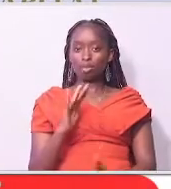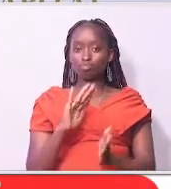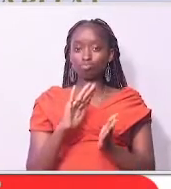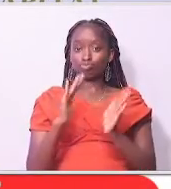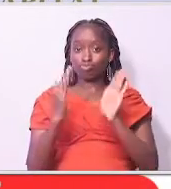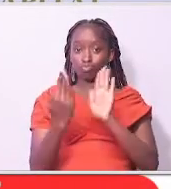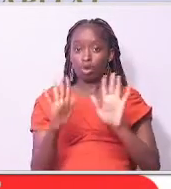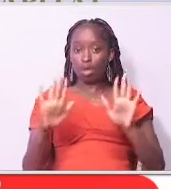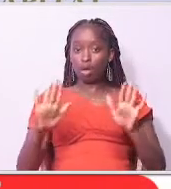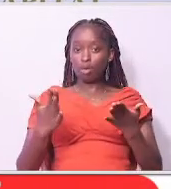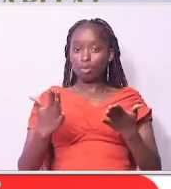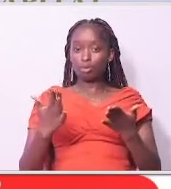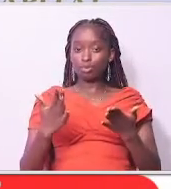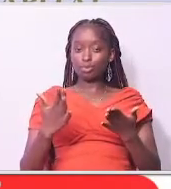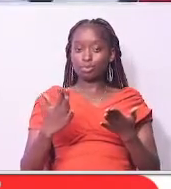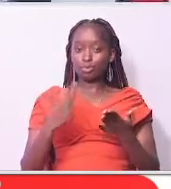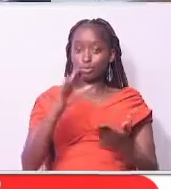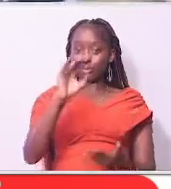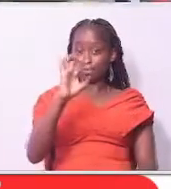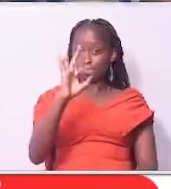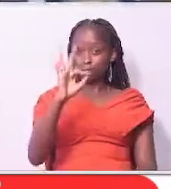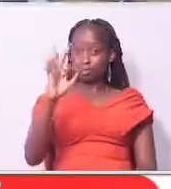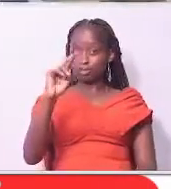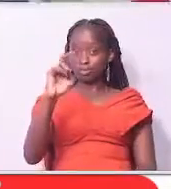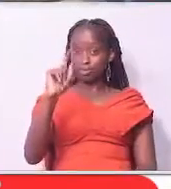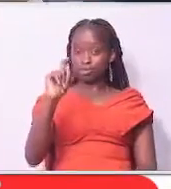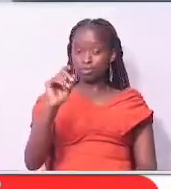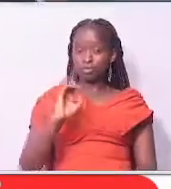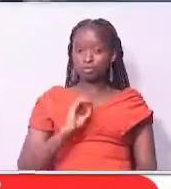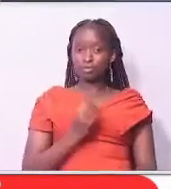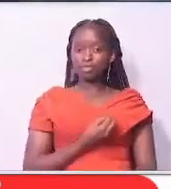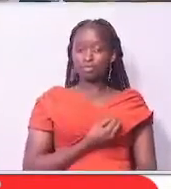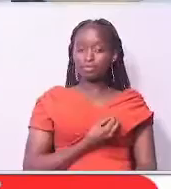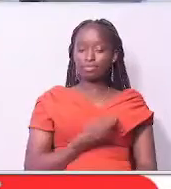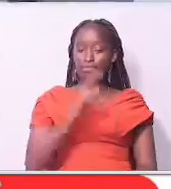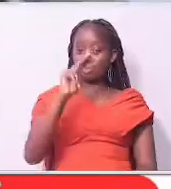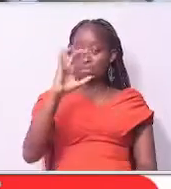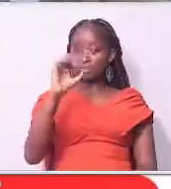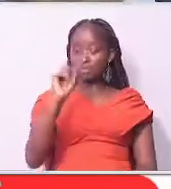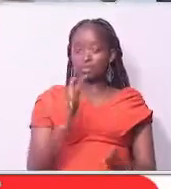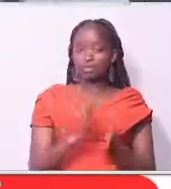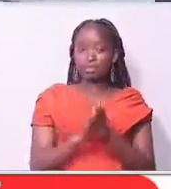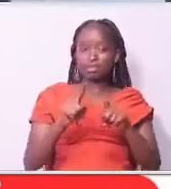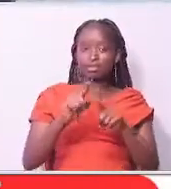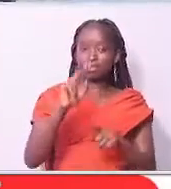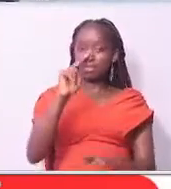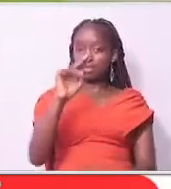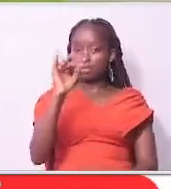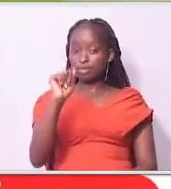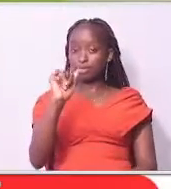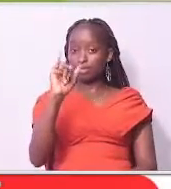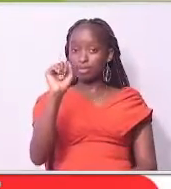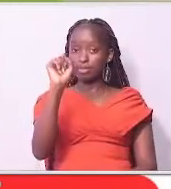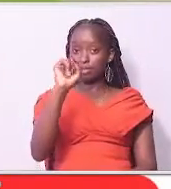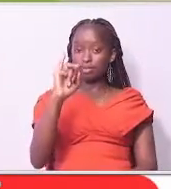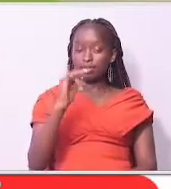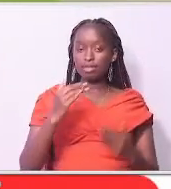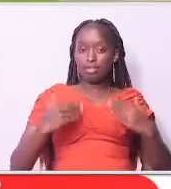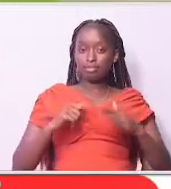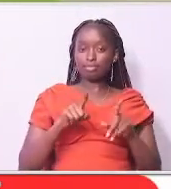our efforts. NSE 20, NSE 25 and NASI slightly increased